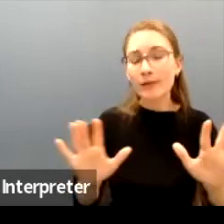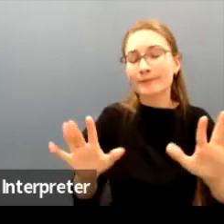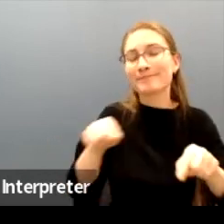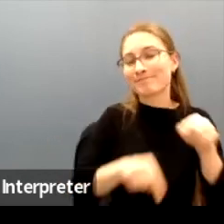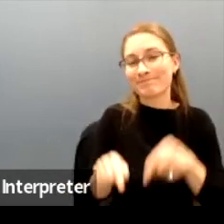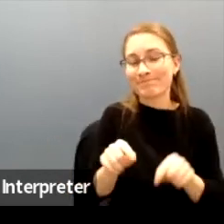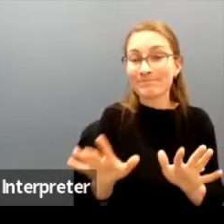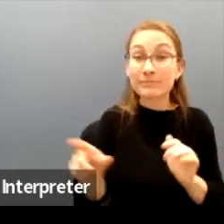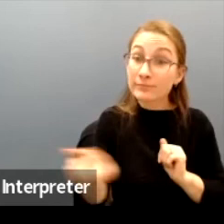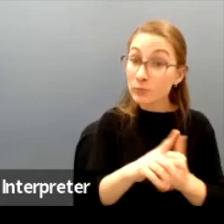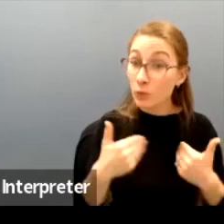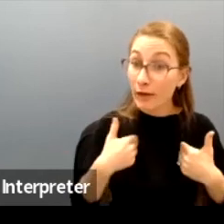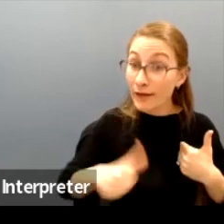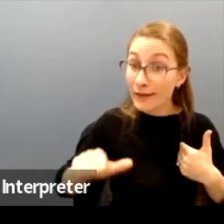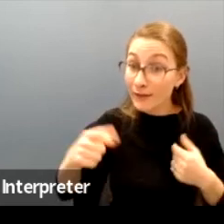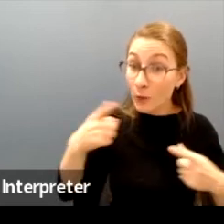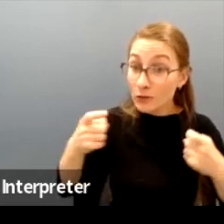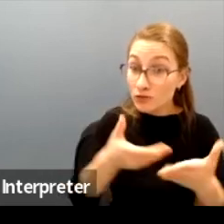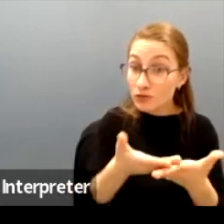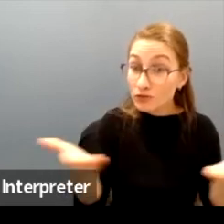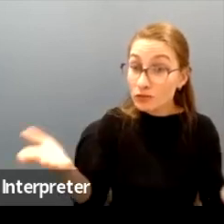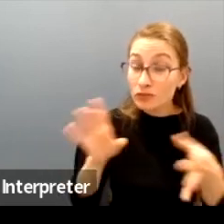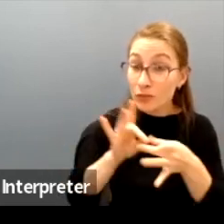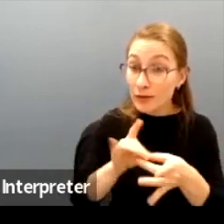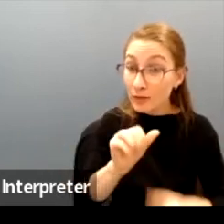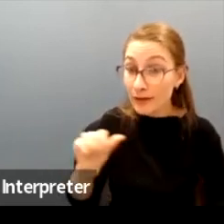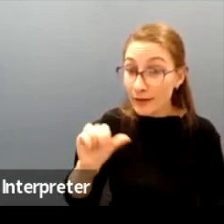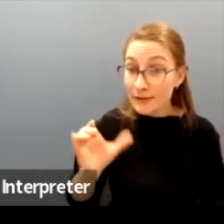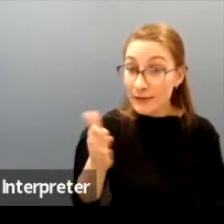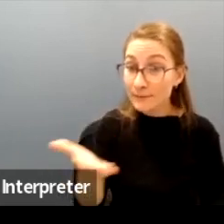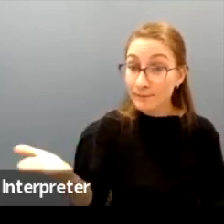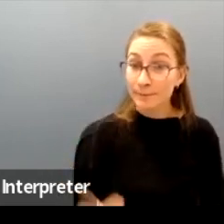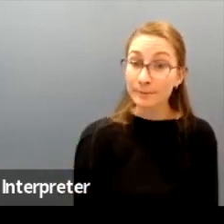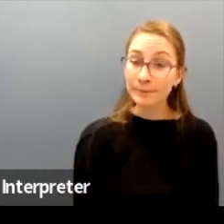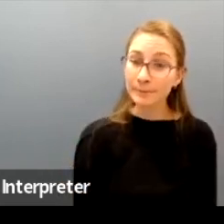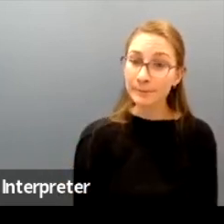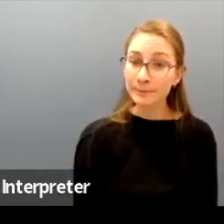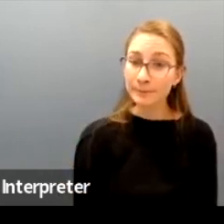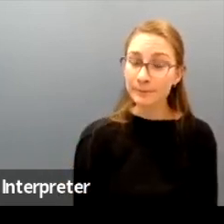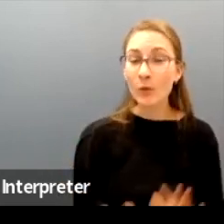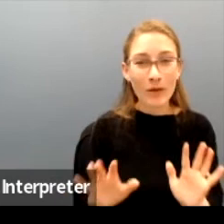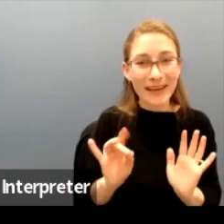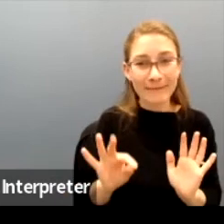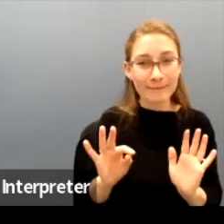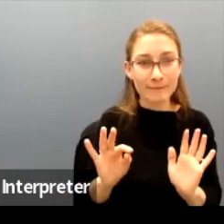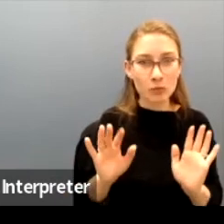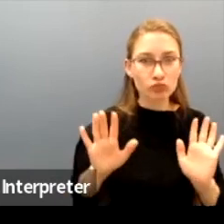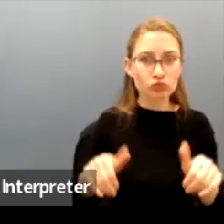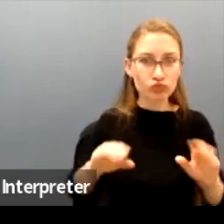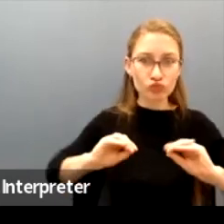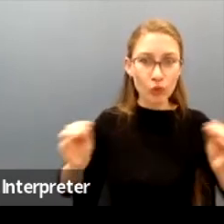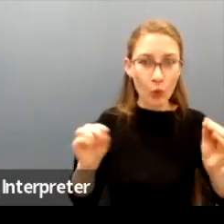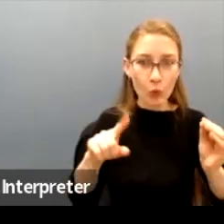do. What are your questions in regards to AAC? If any, and it's okay that you don't.